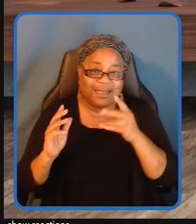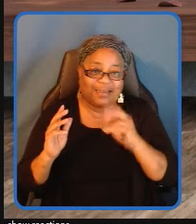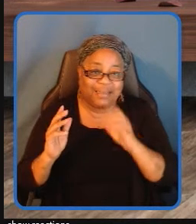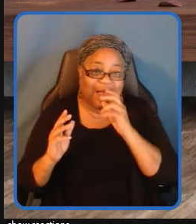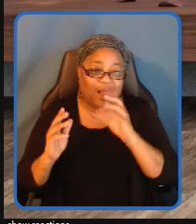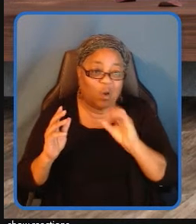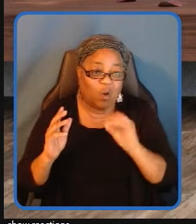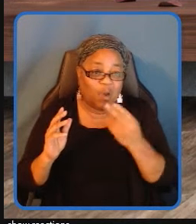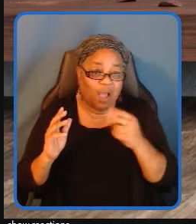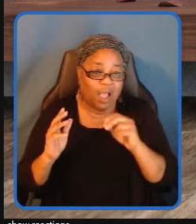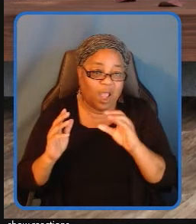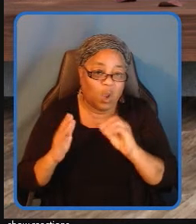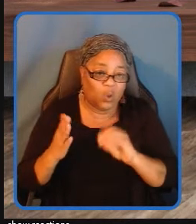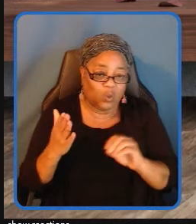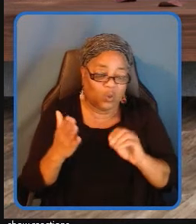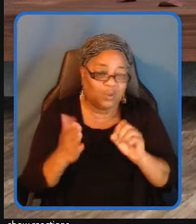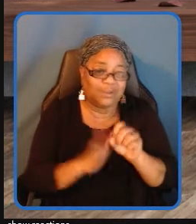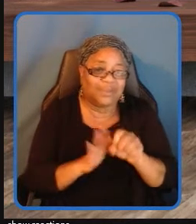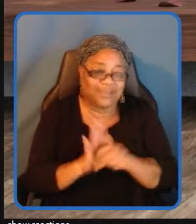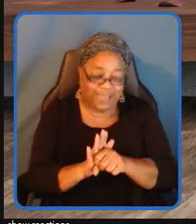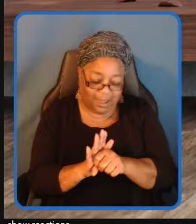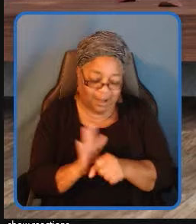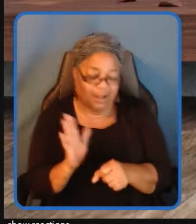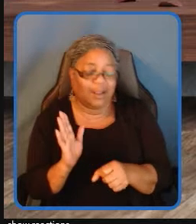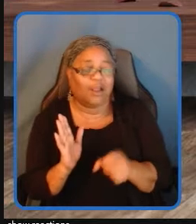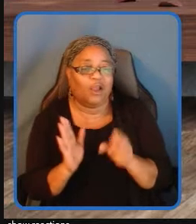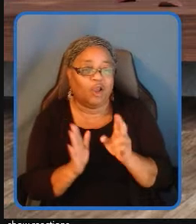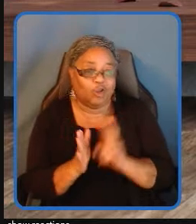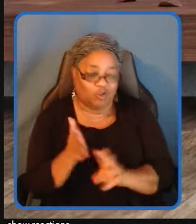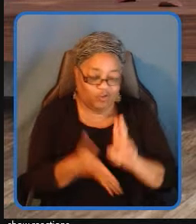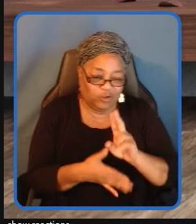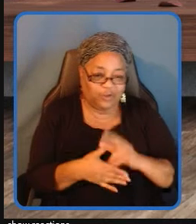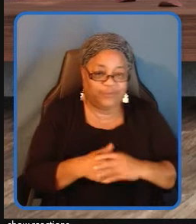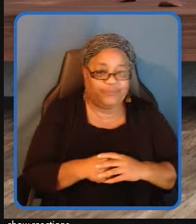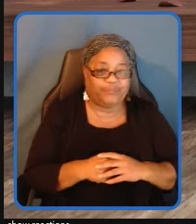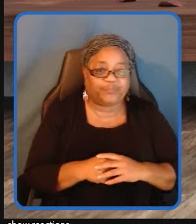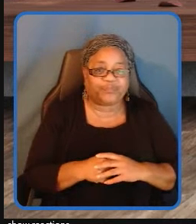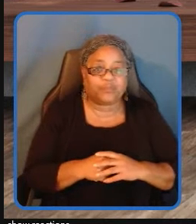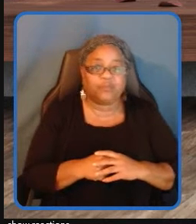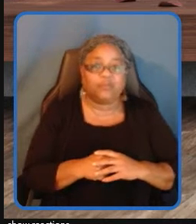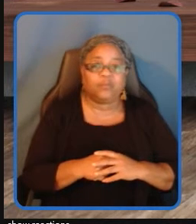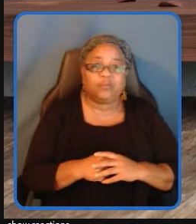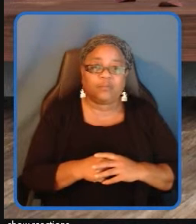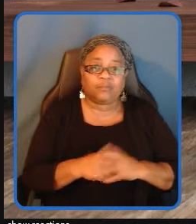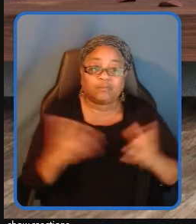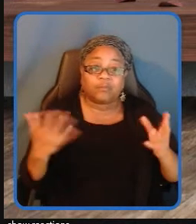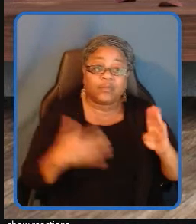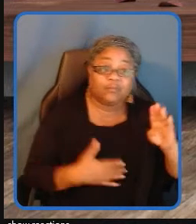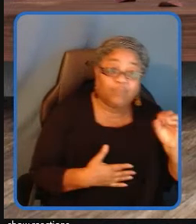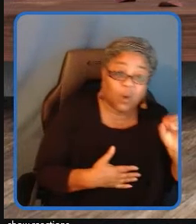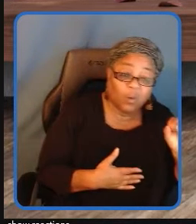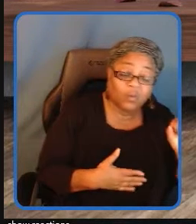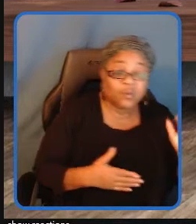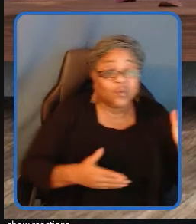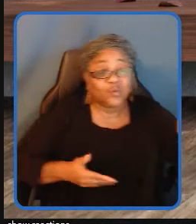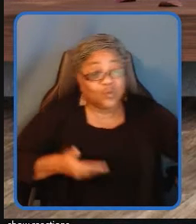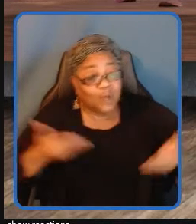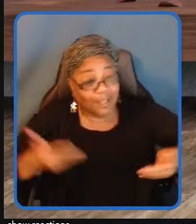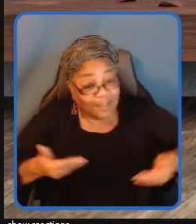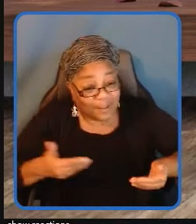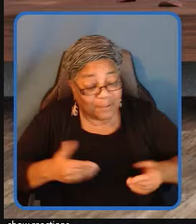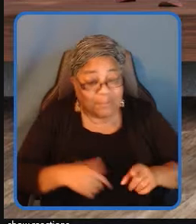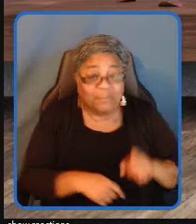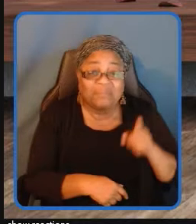the Institute for Race and Poverty at the University of Minnesota. Bo, welcome.